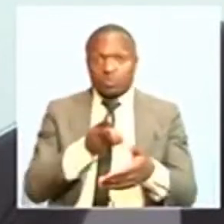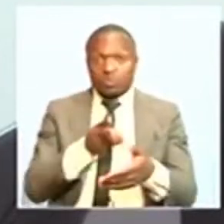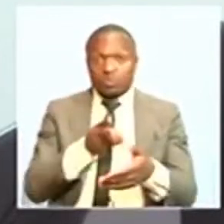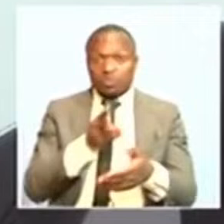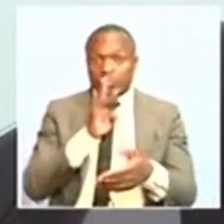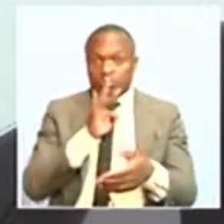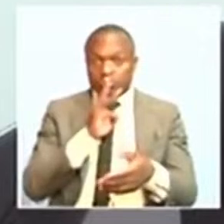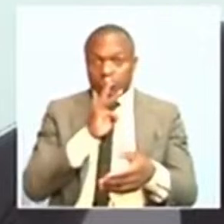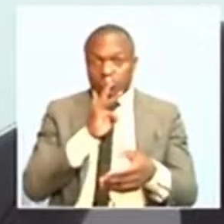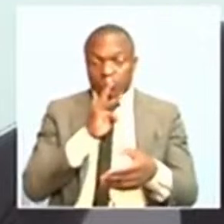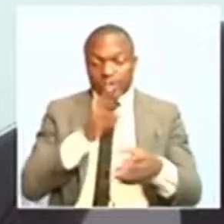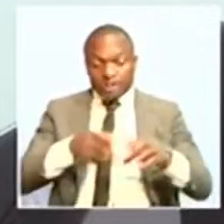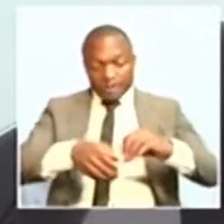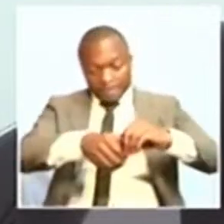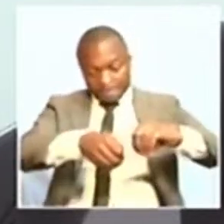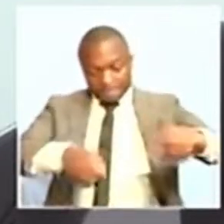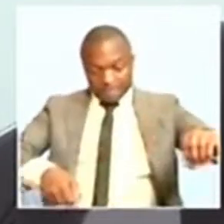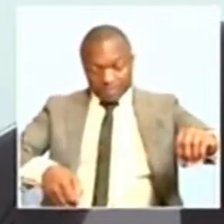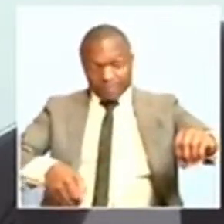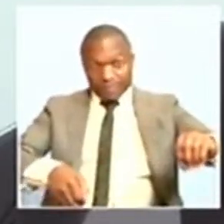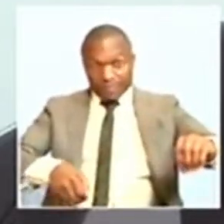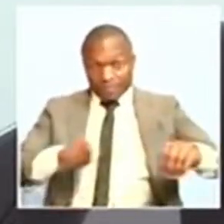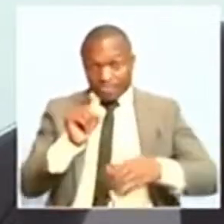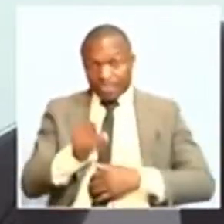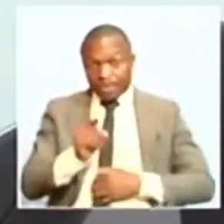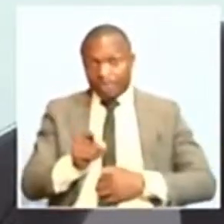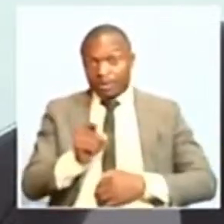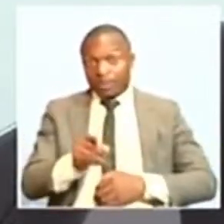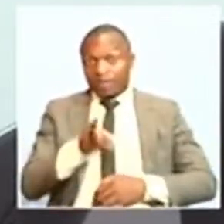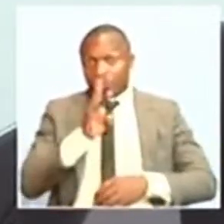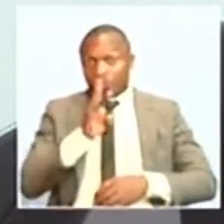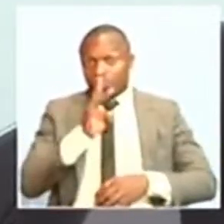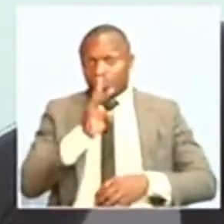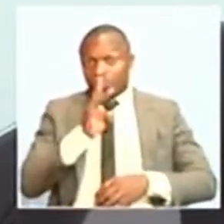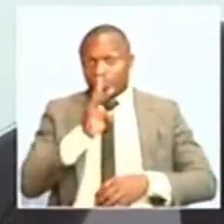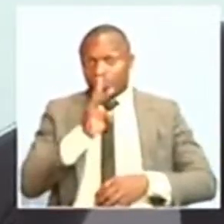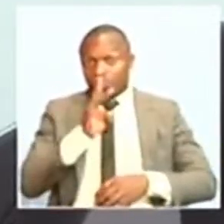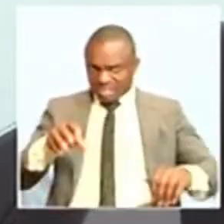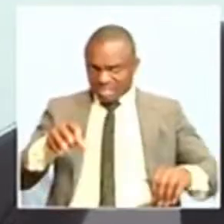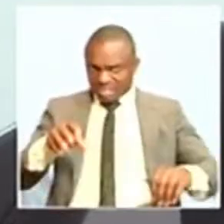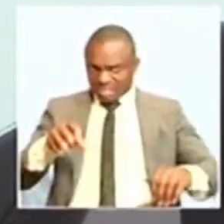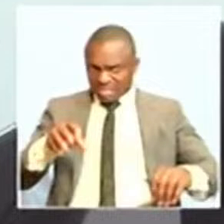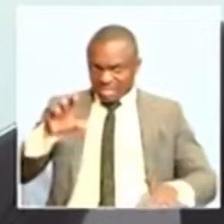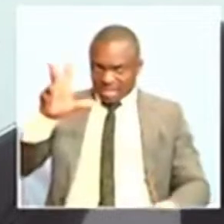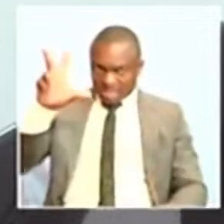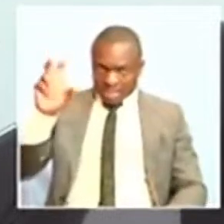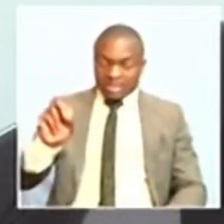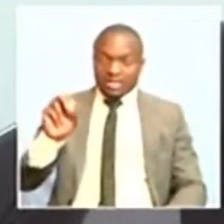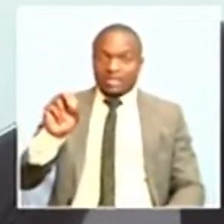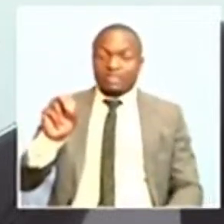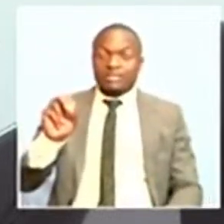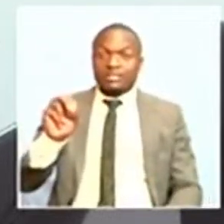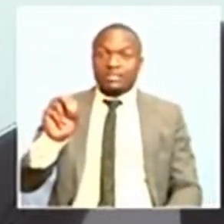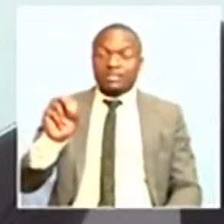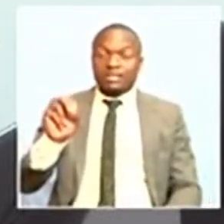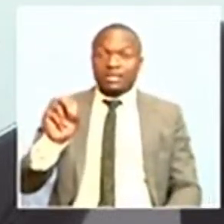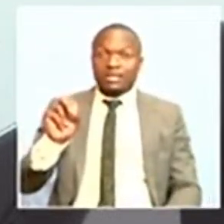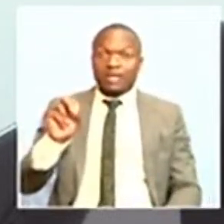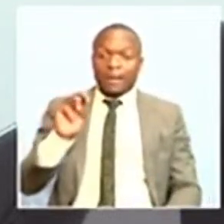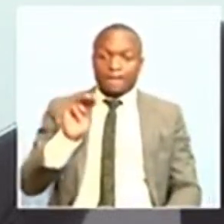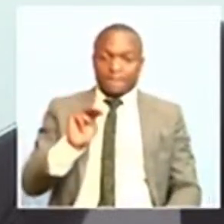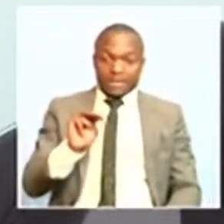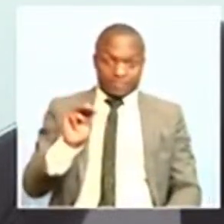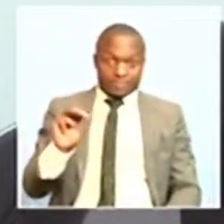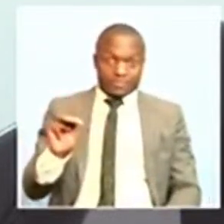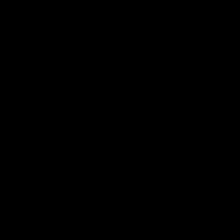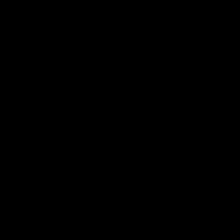And also there's a hose pipe which is exceeding 30 millimeters in terms of diameter,